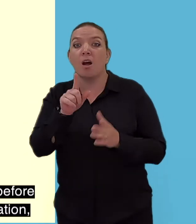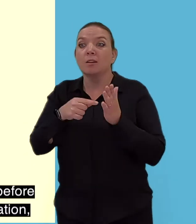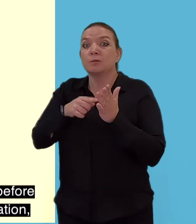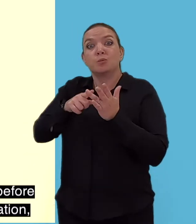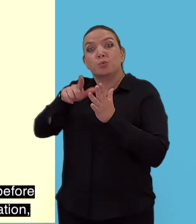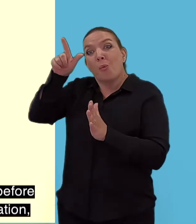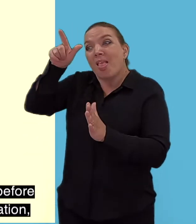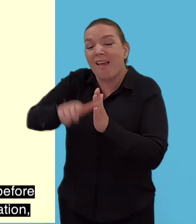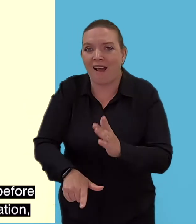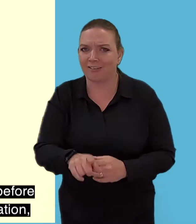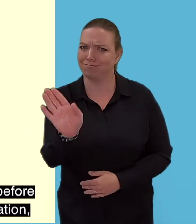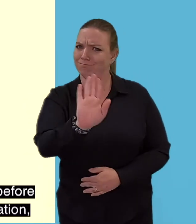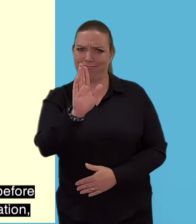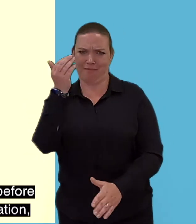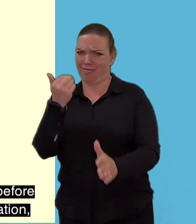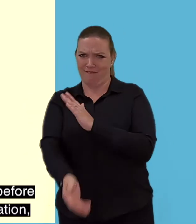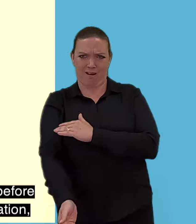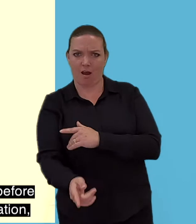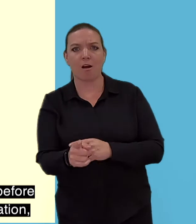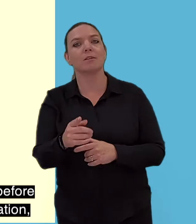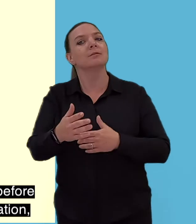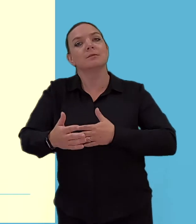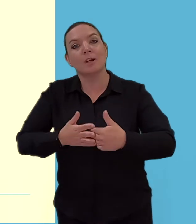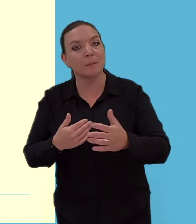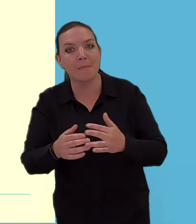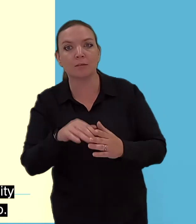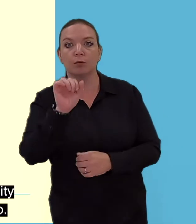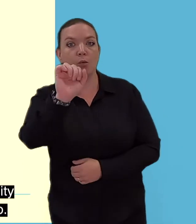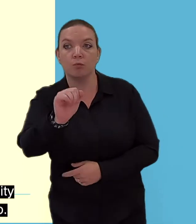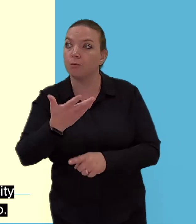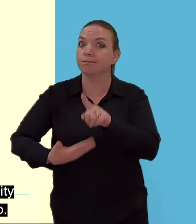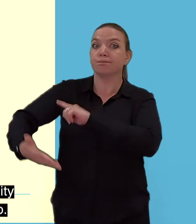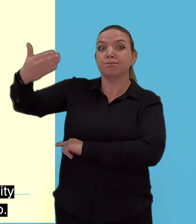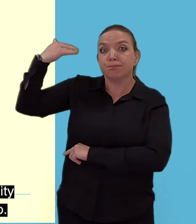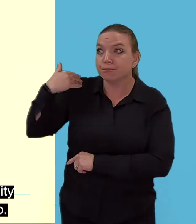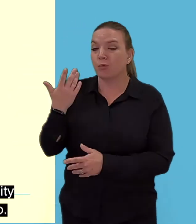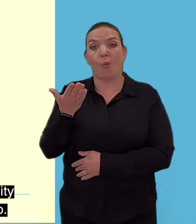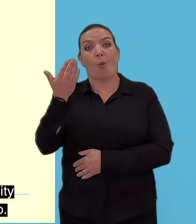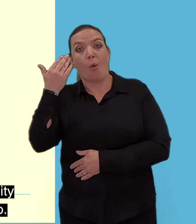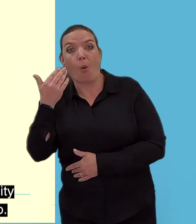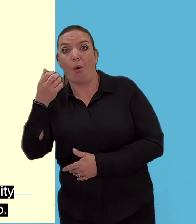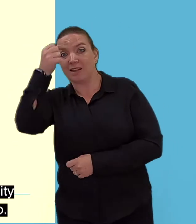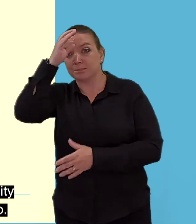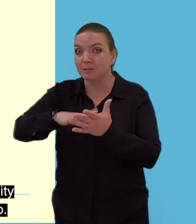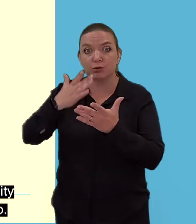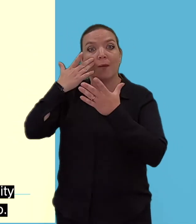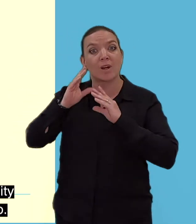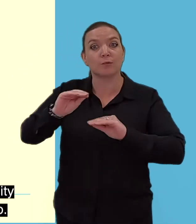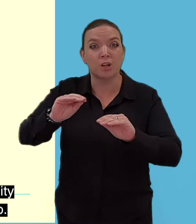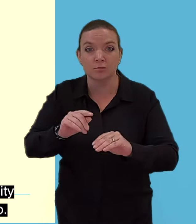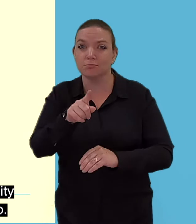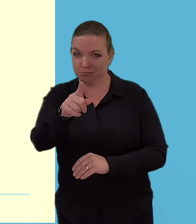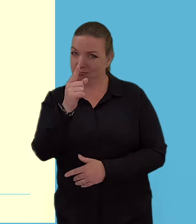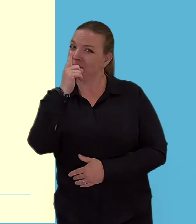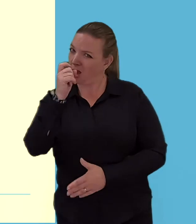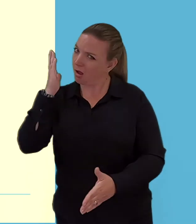of what you've done before or your previous experience of education, you absolutely could go to university if that's something you